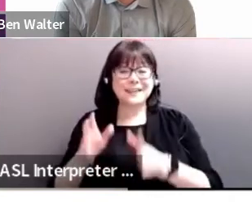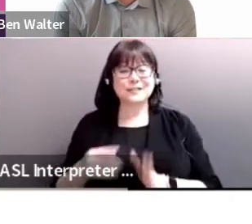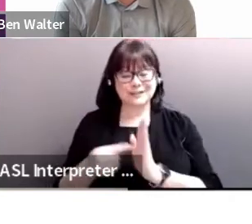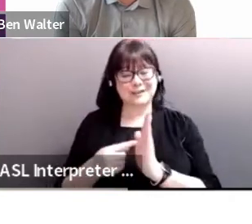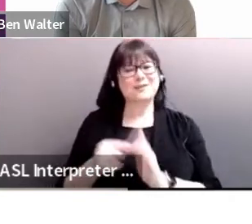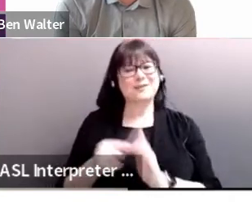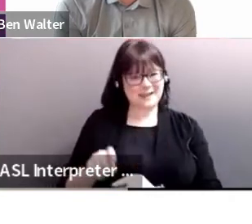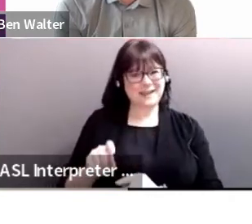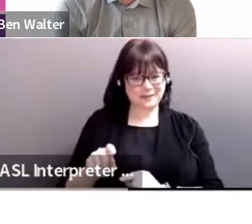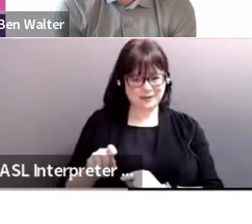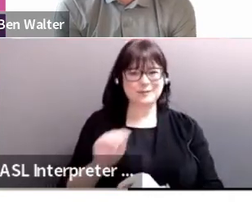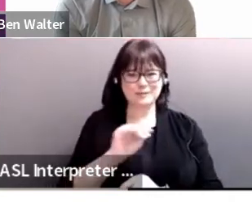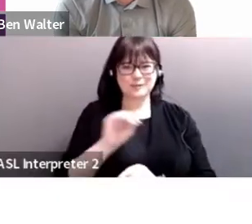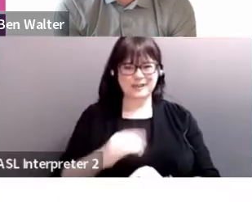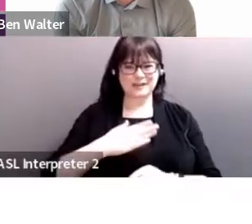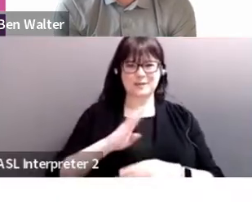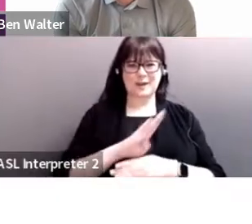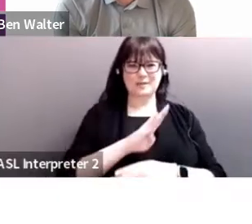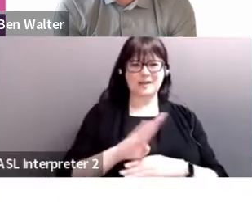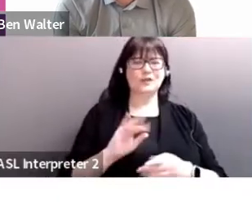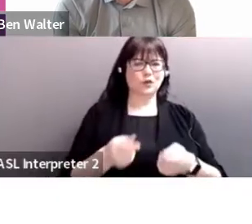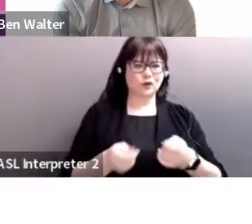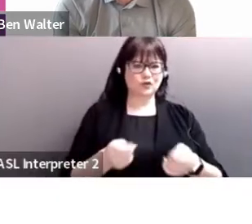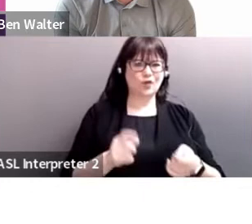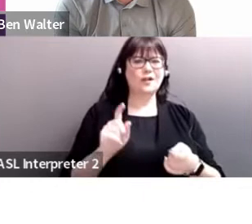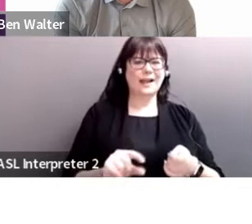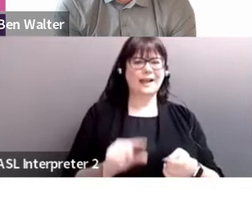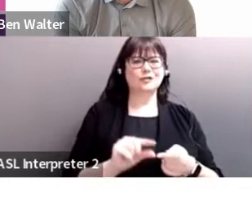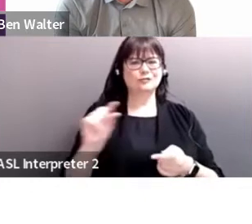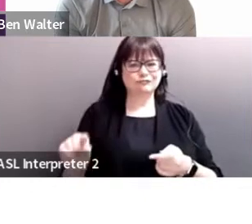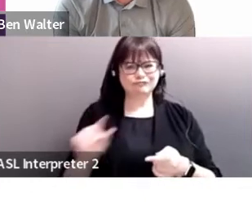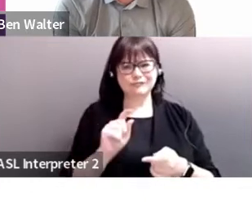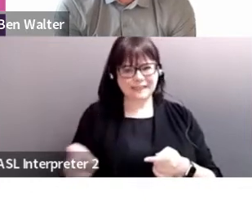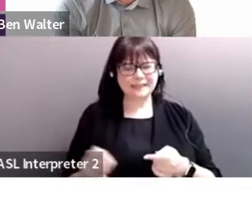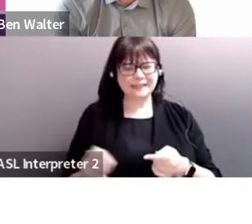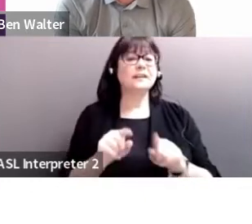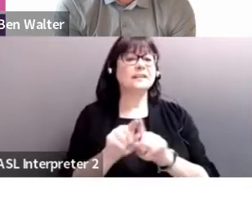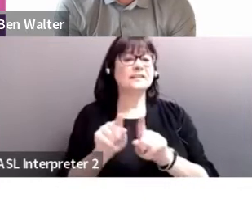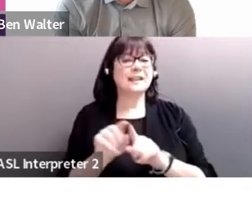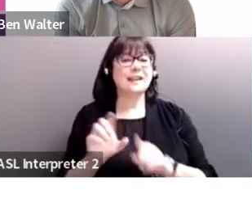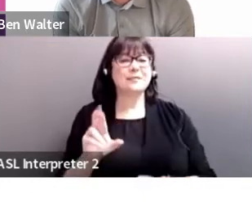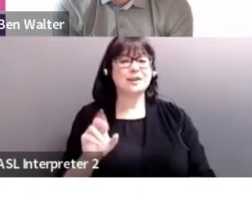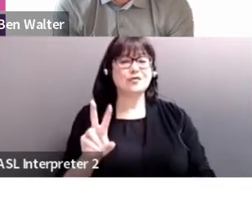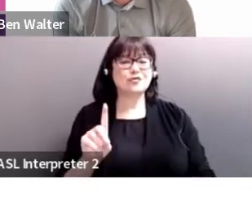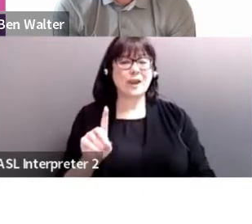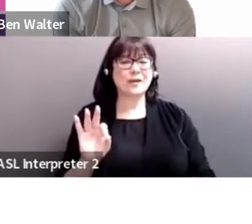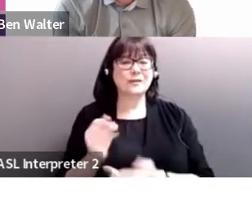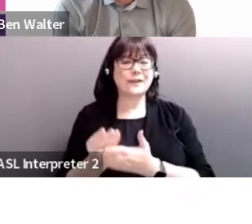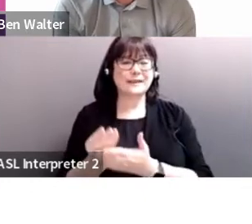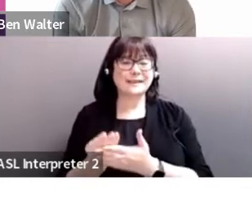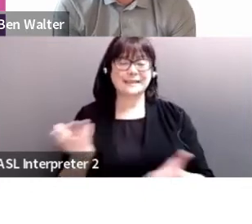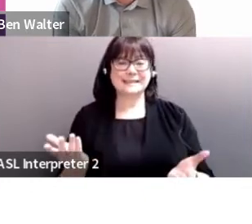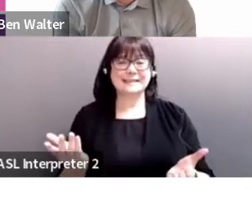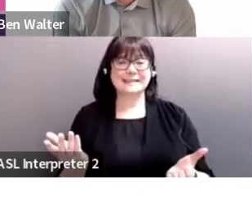round. You may need to give up some control and some ownership of your business. And this can have its downsides. Obviously, you're losing